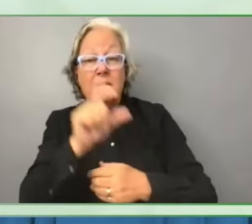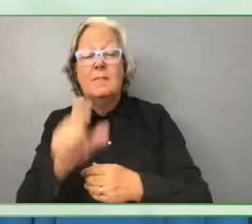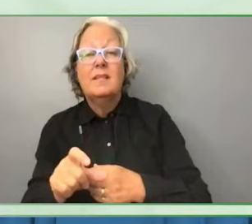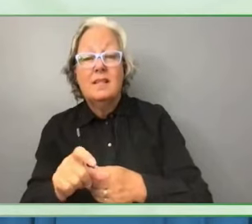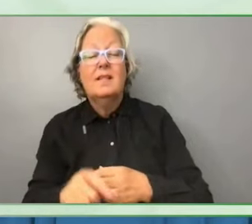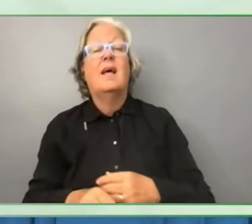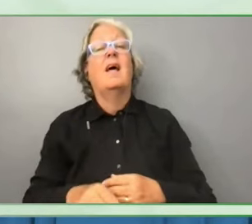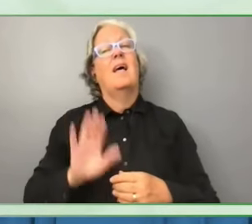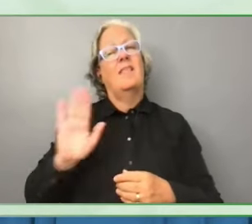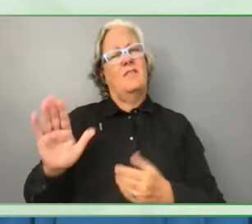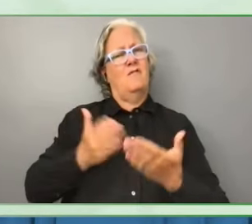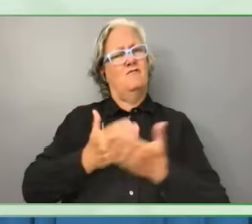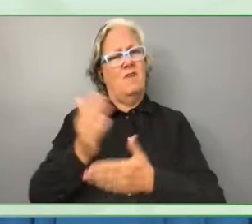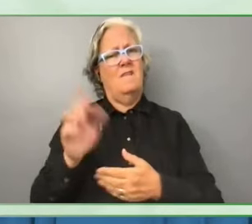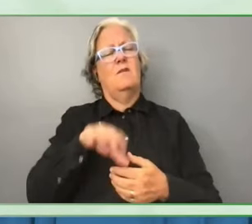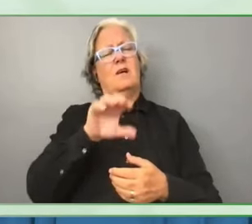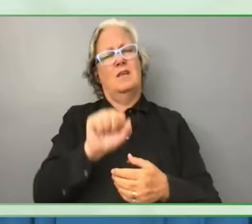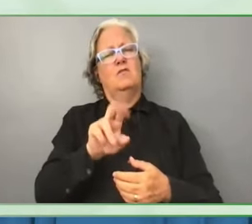their services.